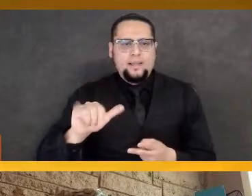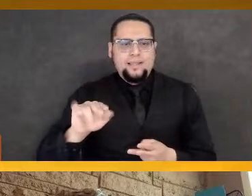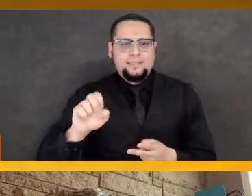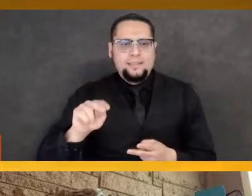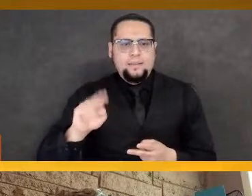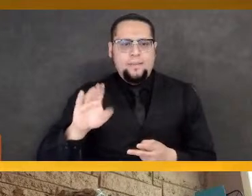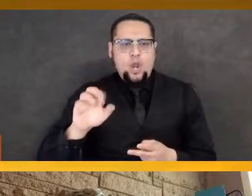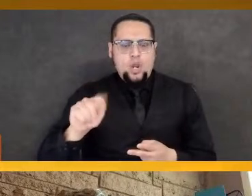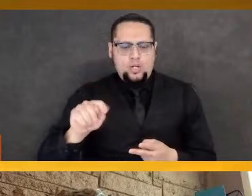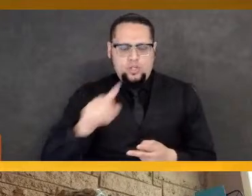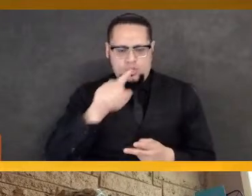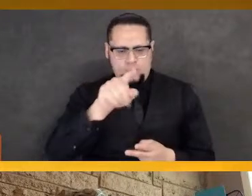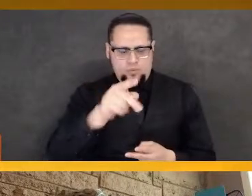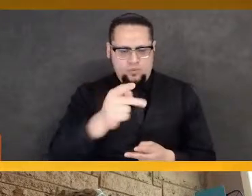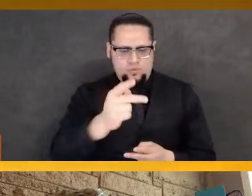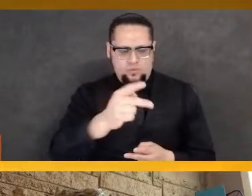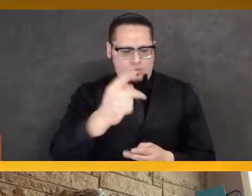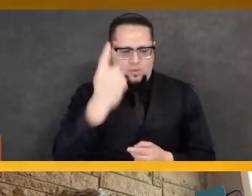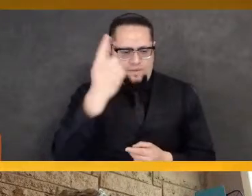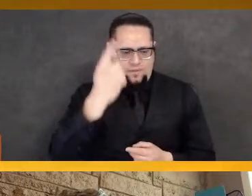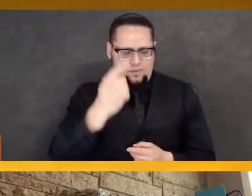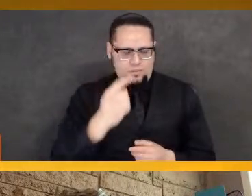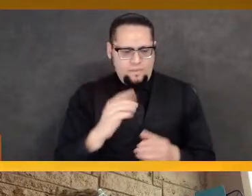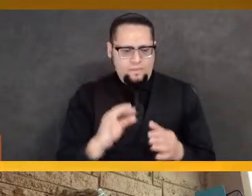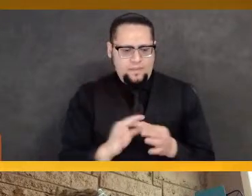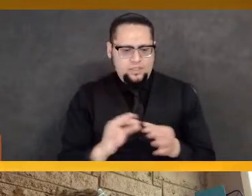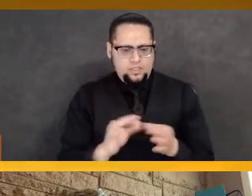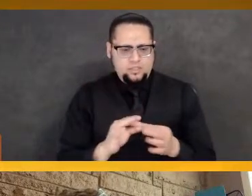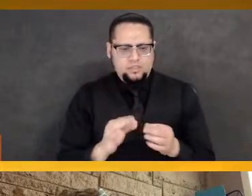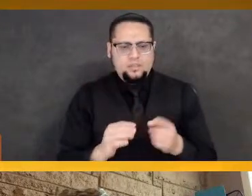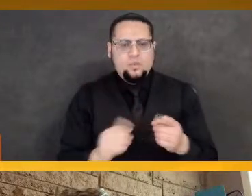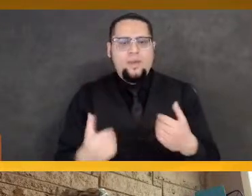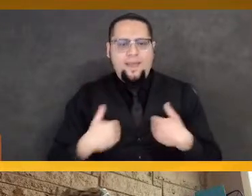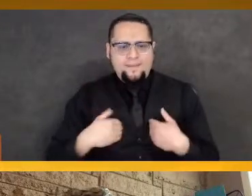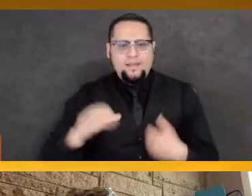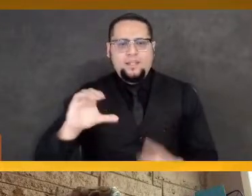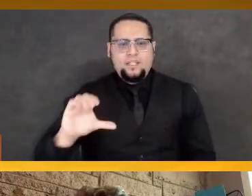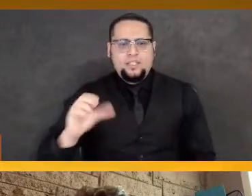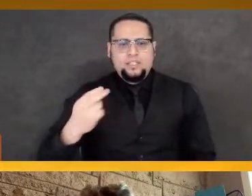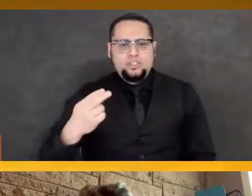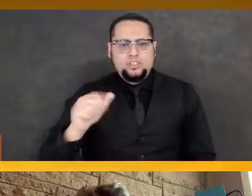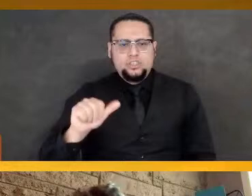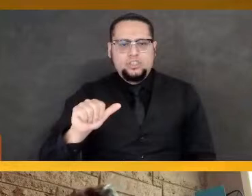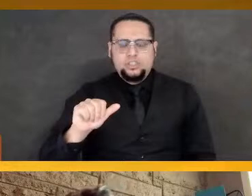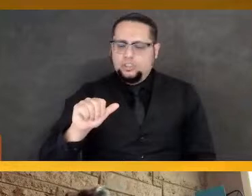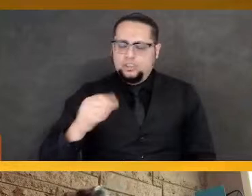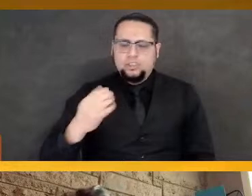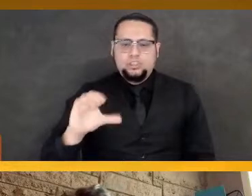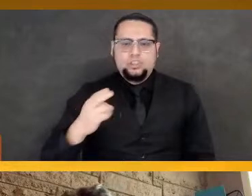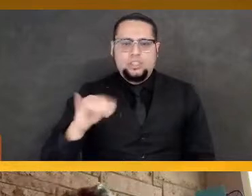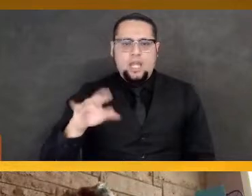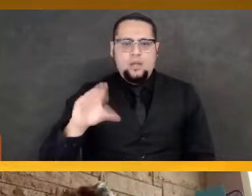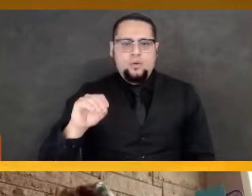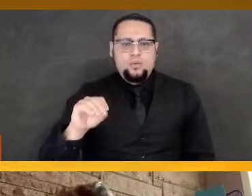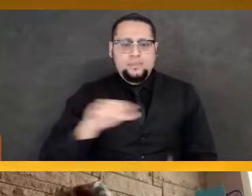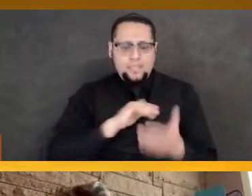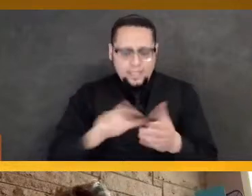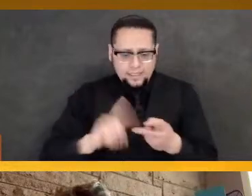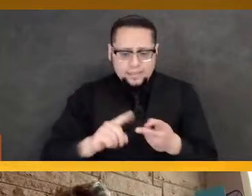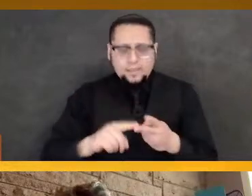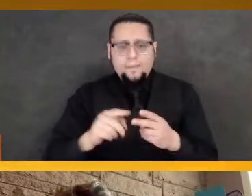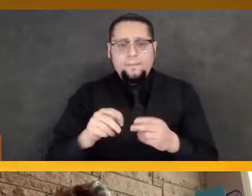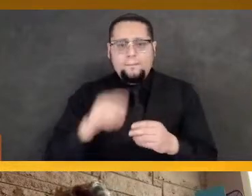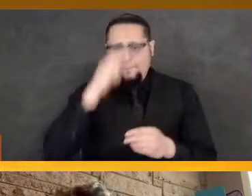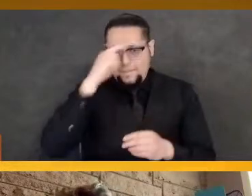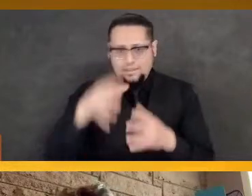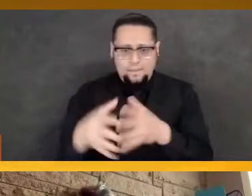about the fact that you know, we have Chicano studies now, we have Mexican American studies, we have Indigenous studies.